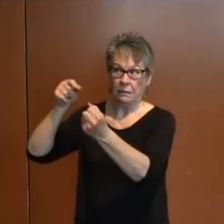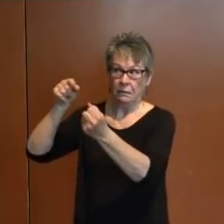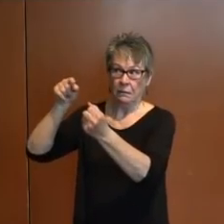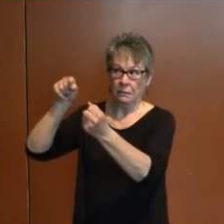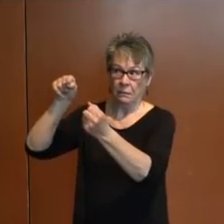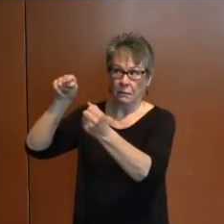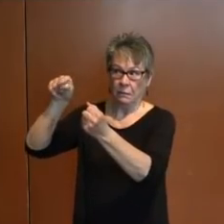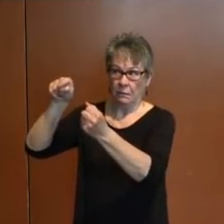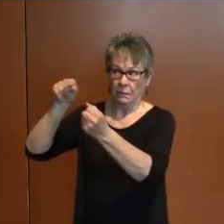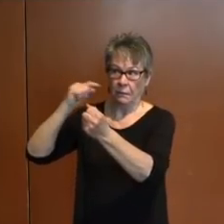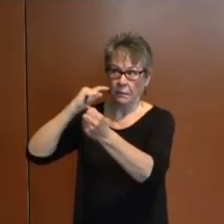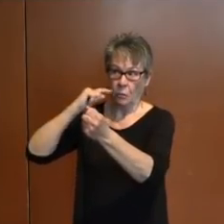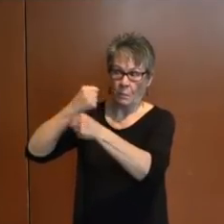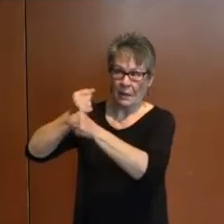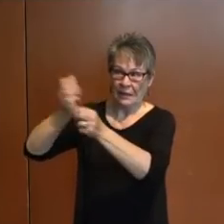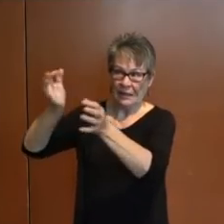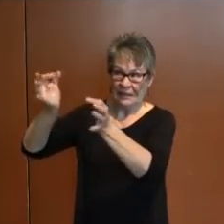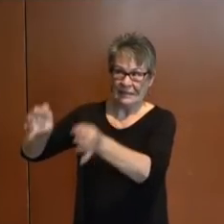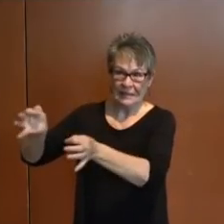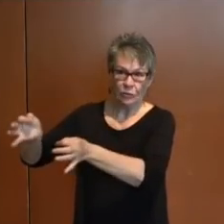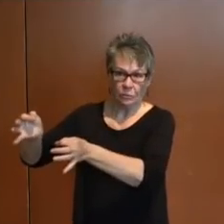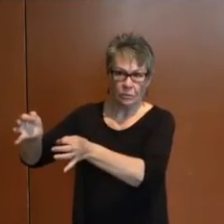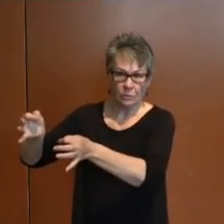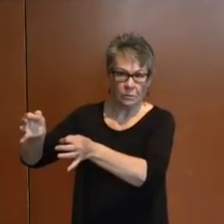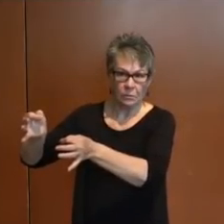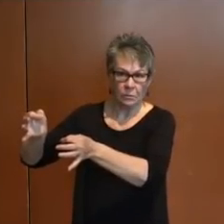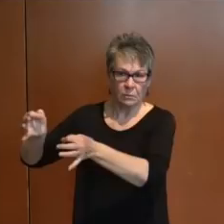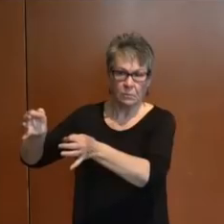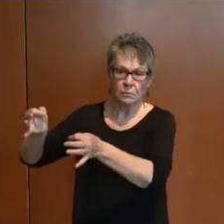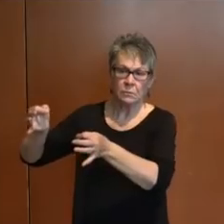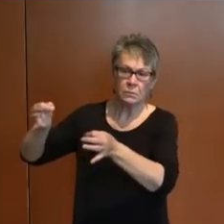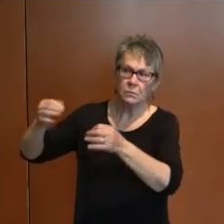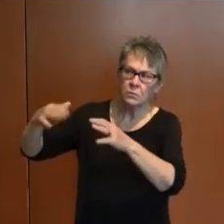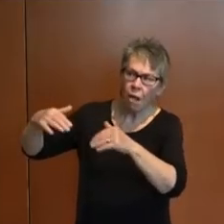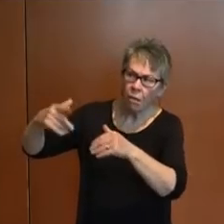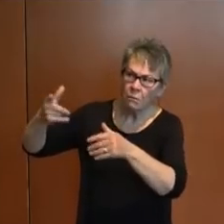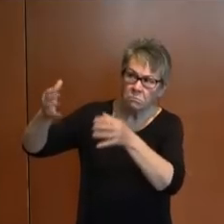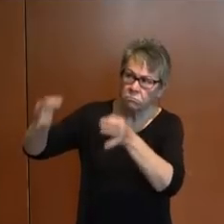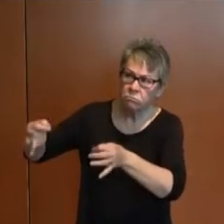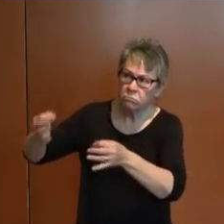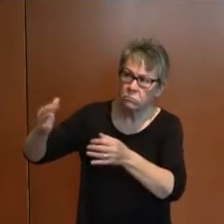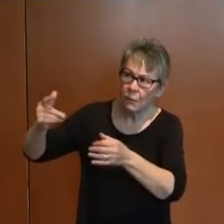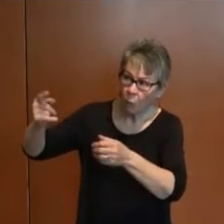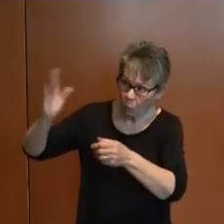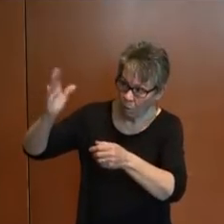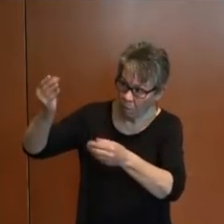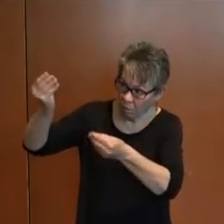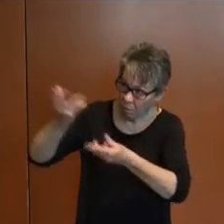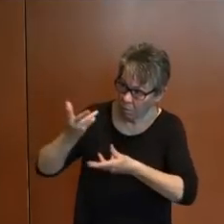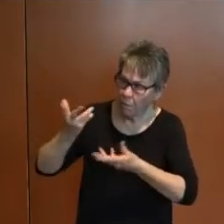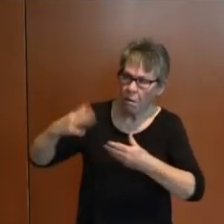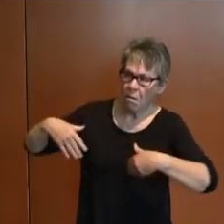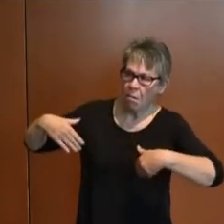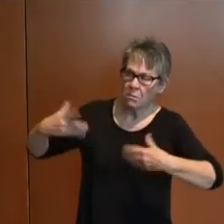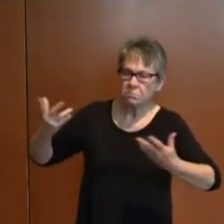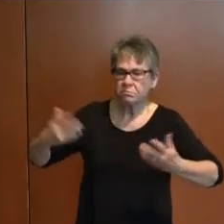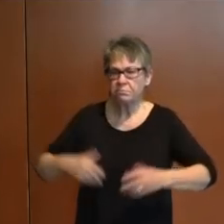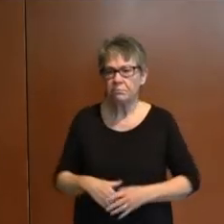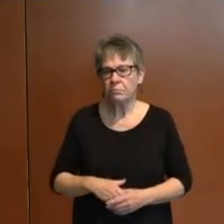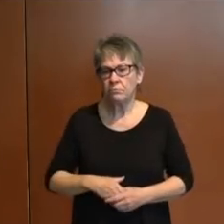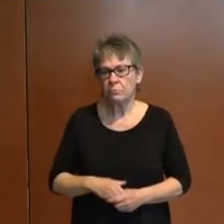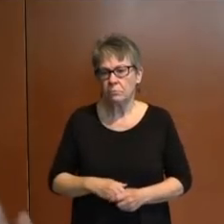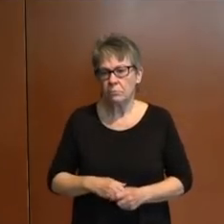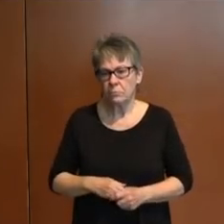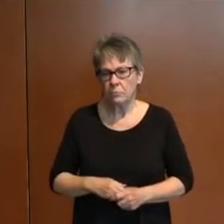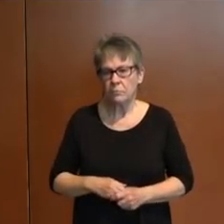the medical professionals. When we come together in our advisory group, that is one of the first items for us to look at, but I